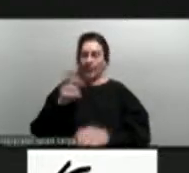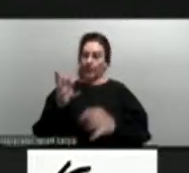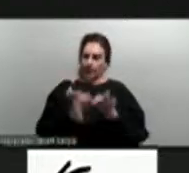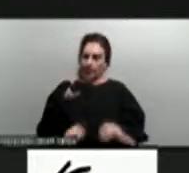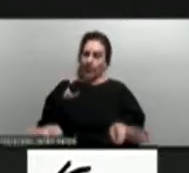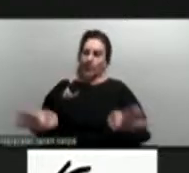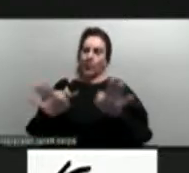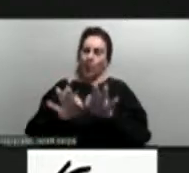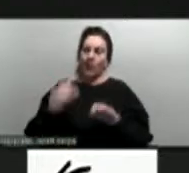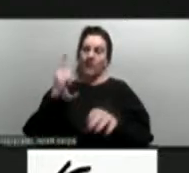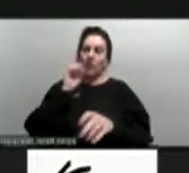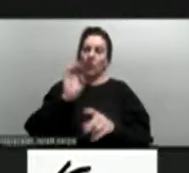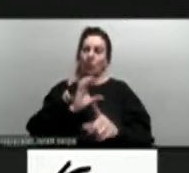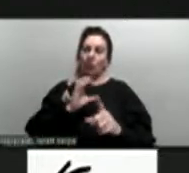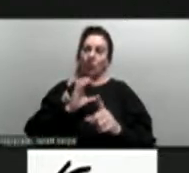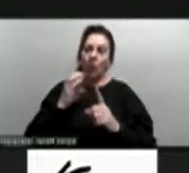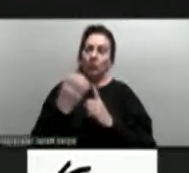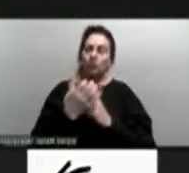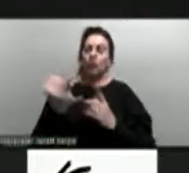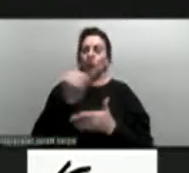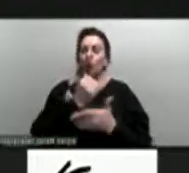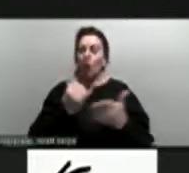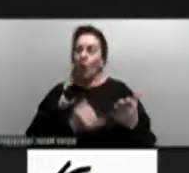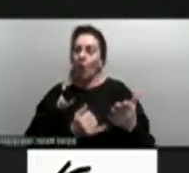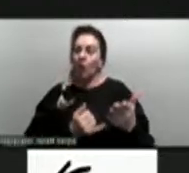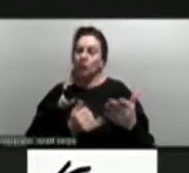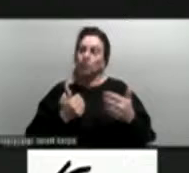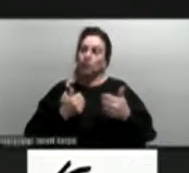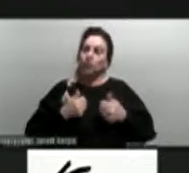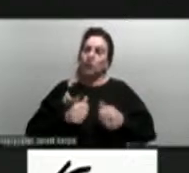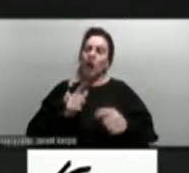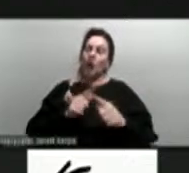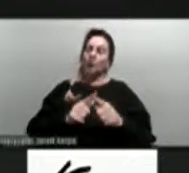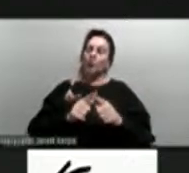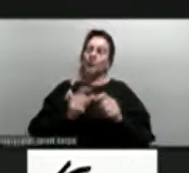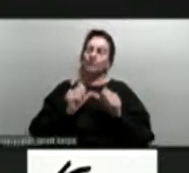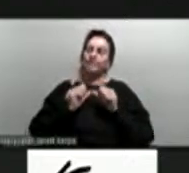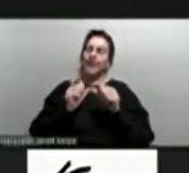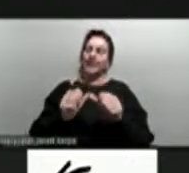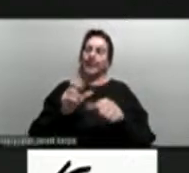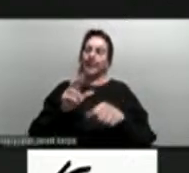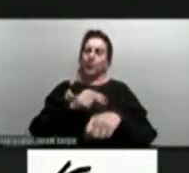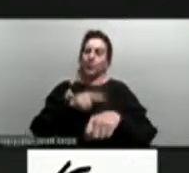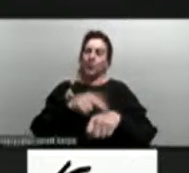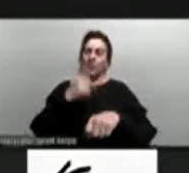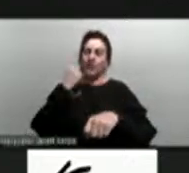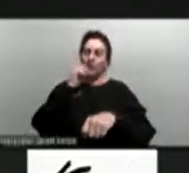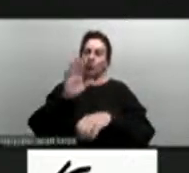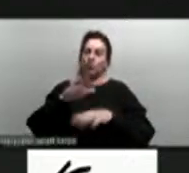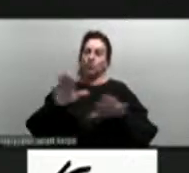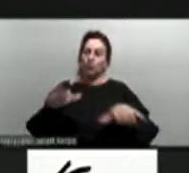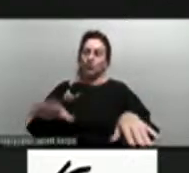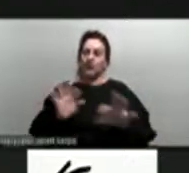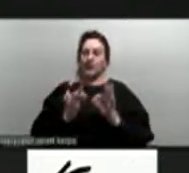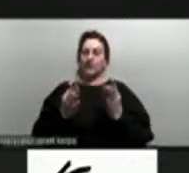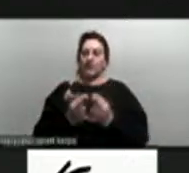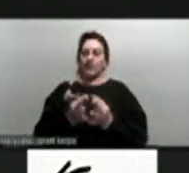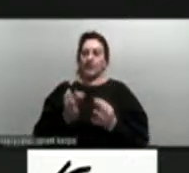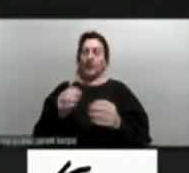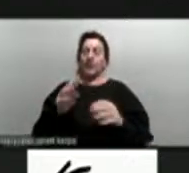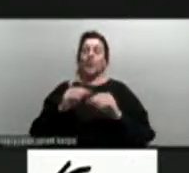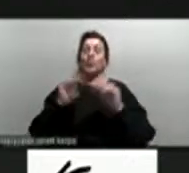and the arts and maintaining a level of normalcy for children and families in our community. The Miami Children's Museum